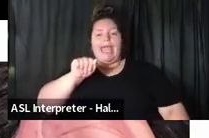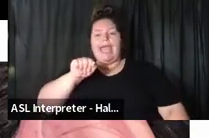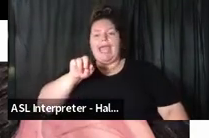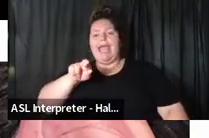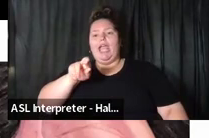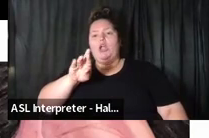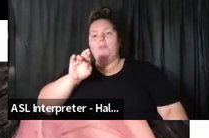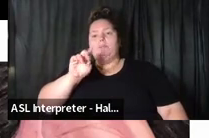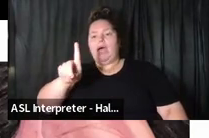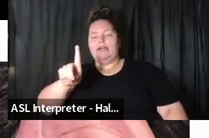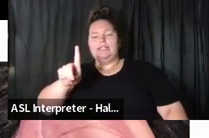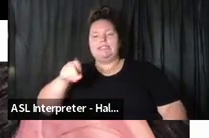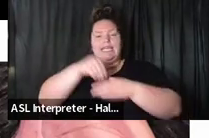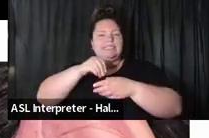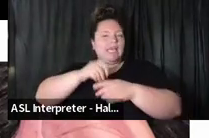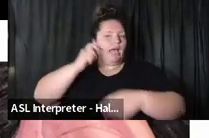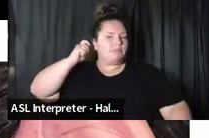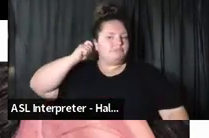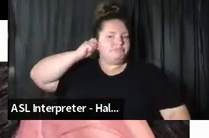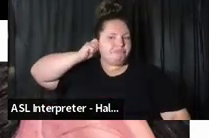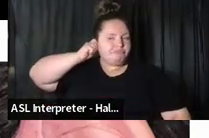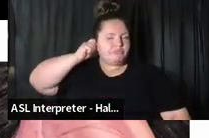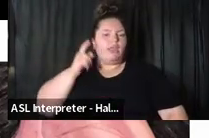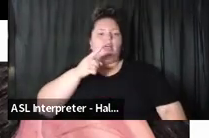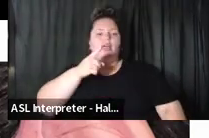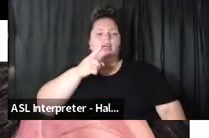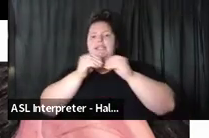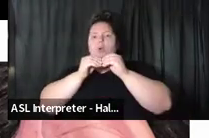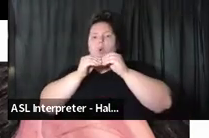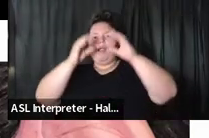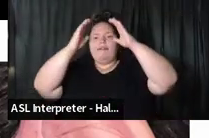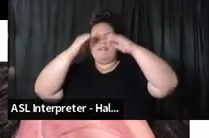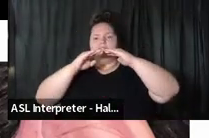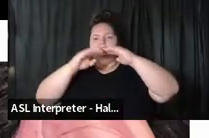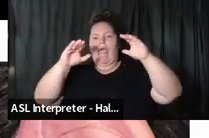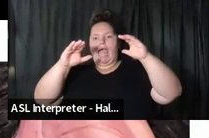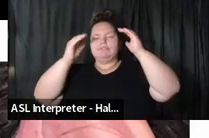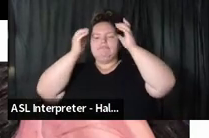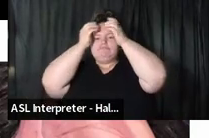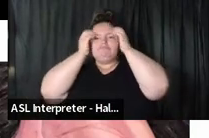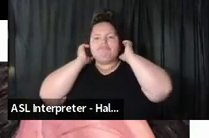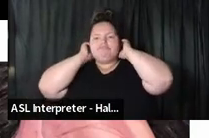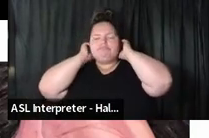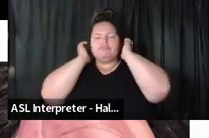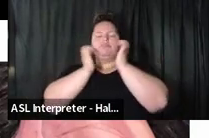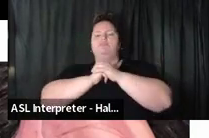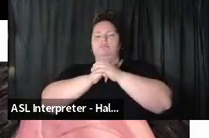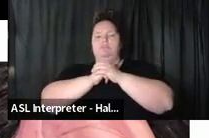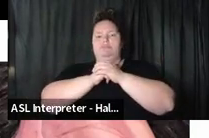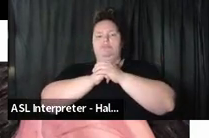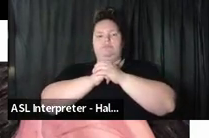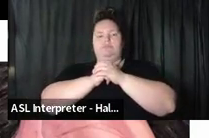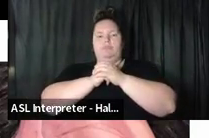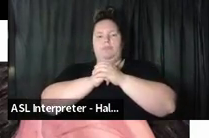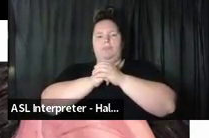eardrum. They're just kind of like a flatter headband that will wrap around your head. And they have those, that's